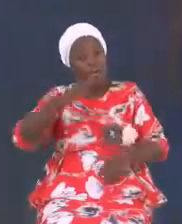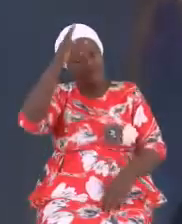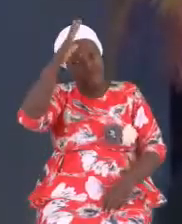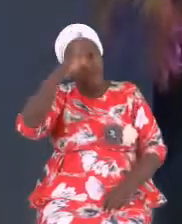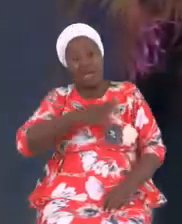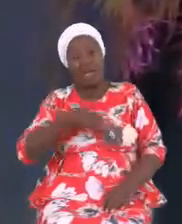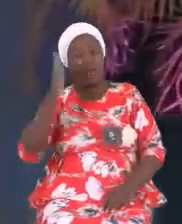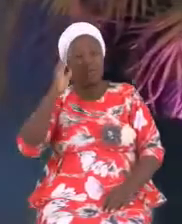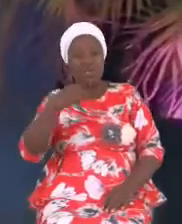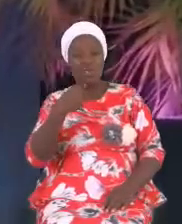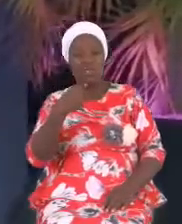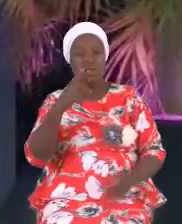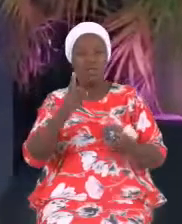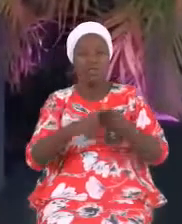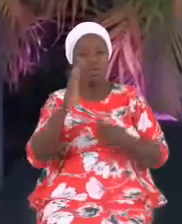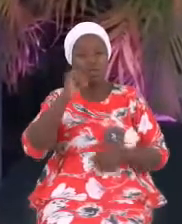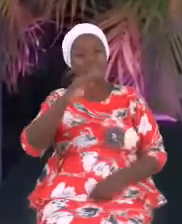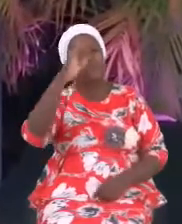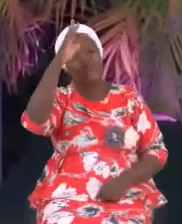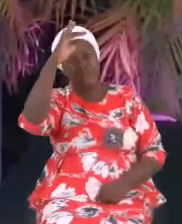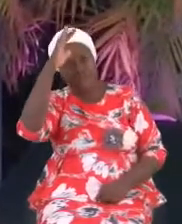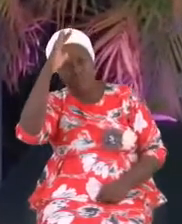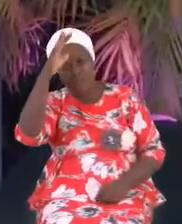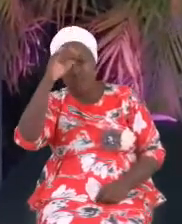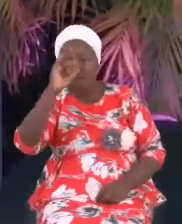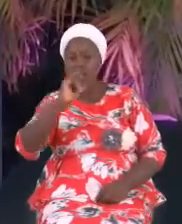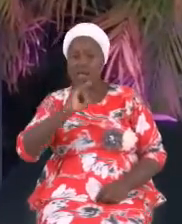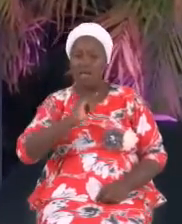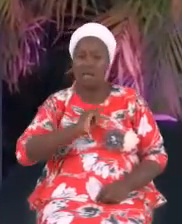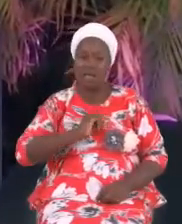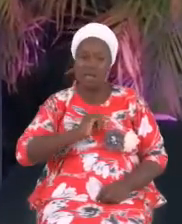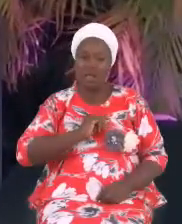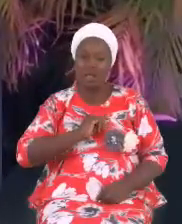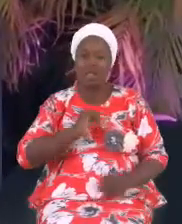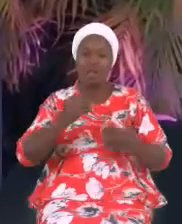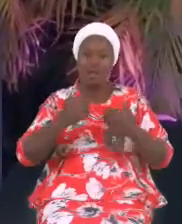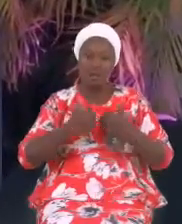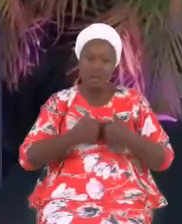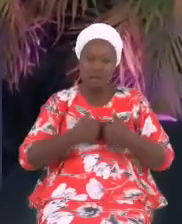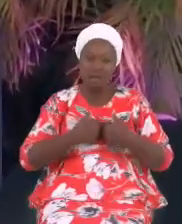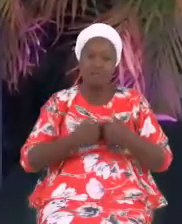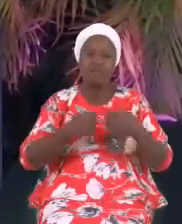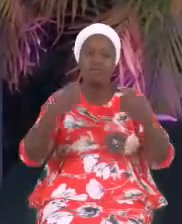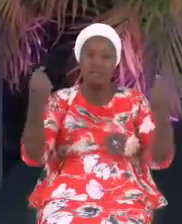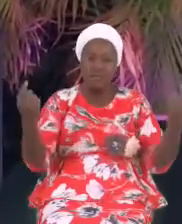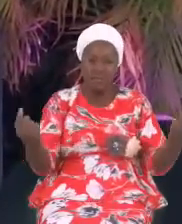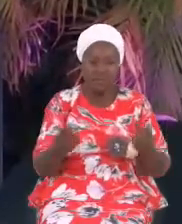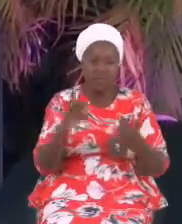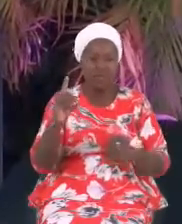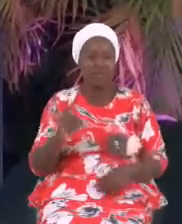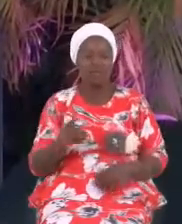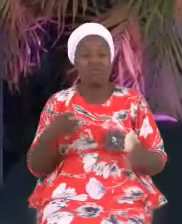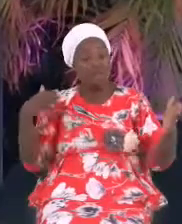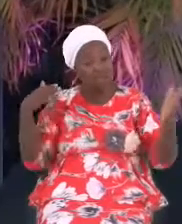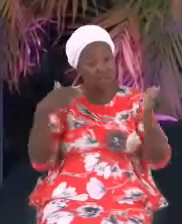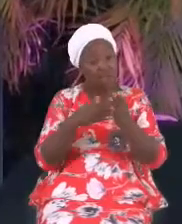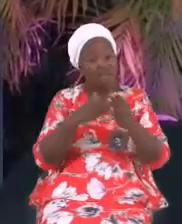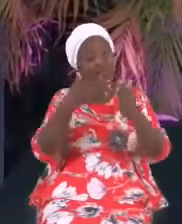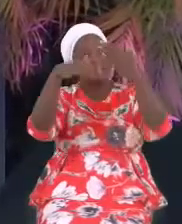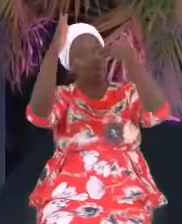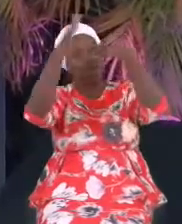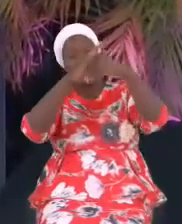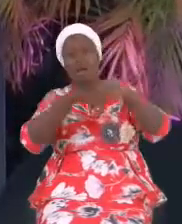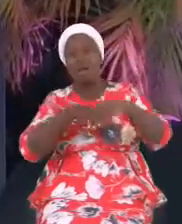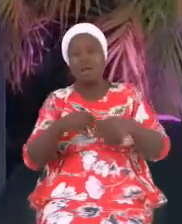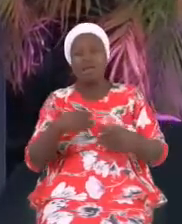unto him, Father, I have sinned against heaven and